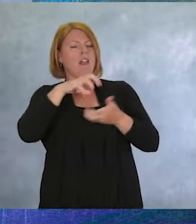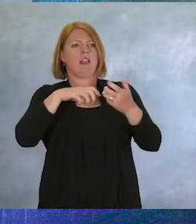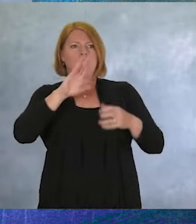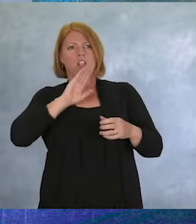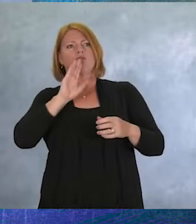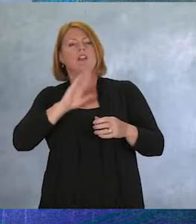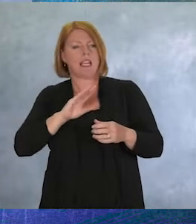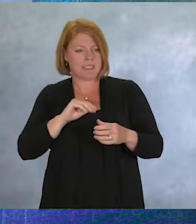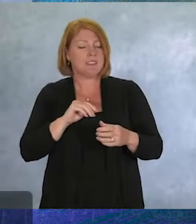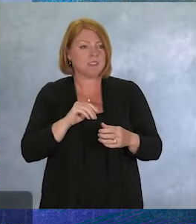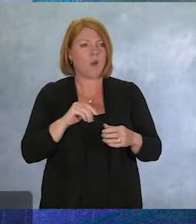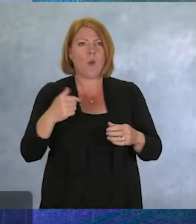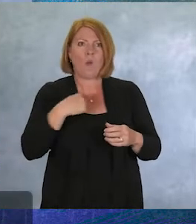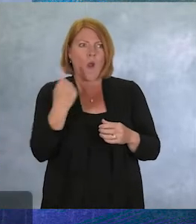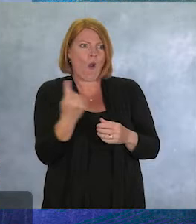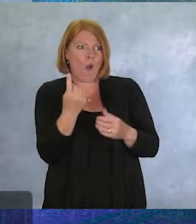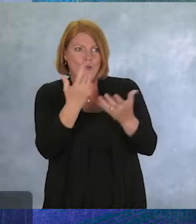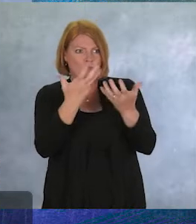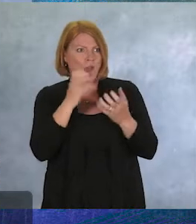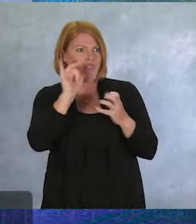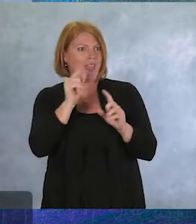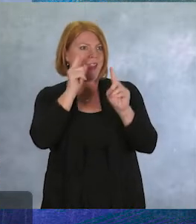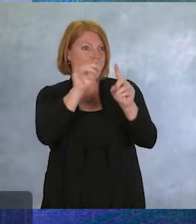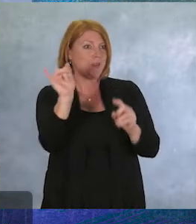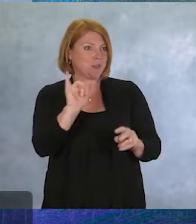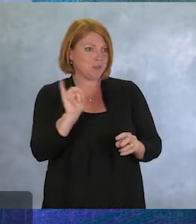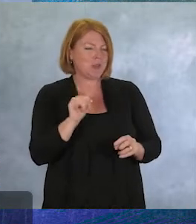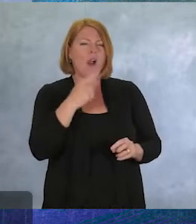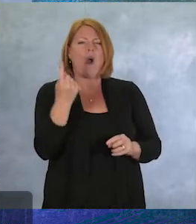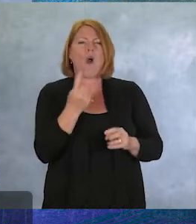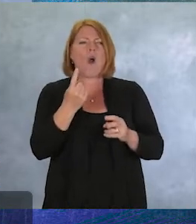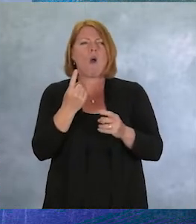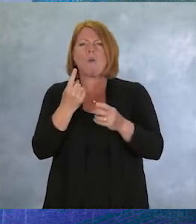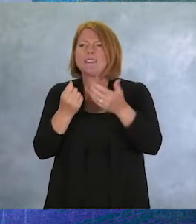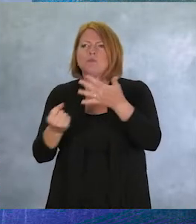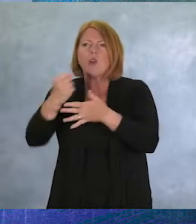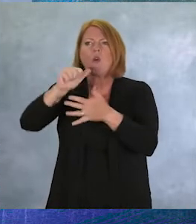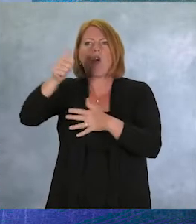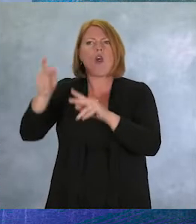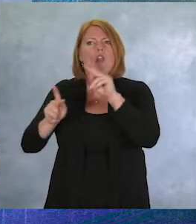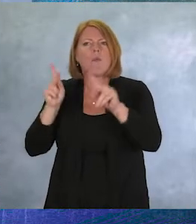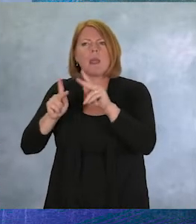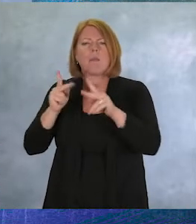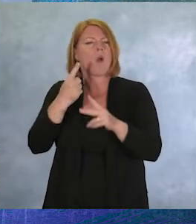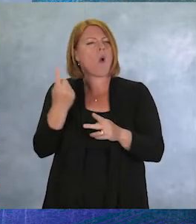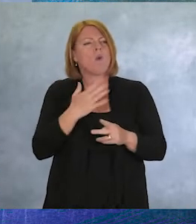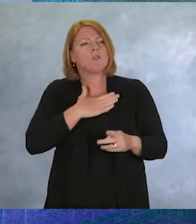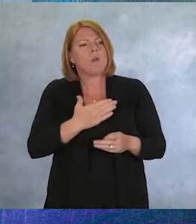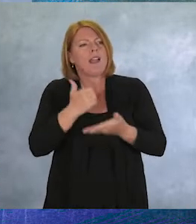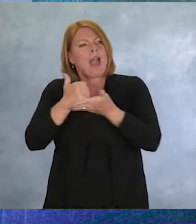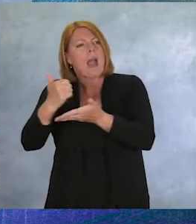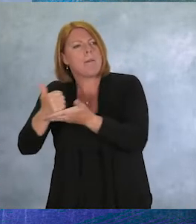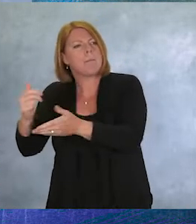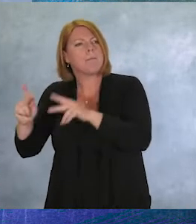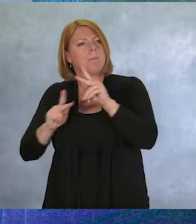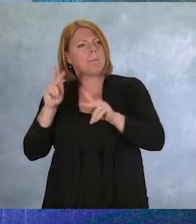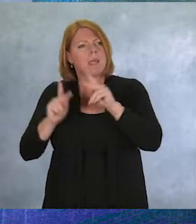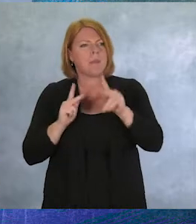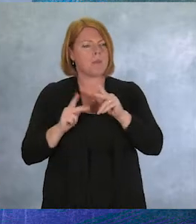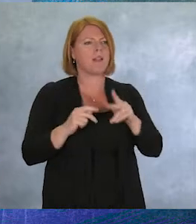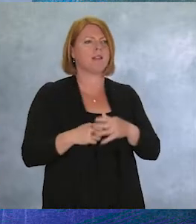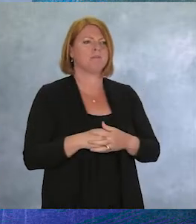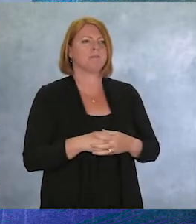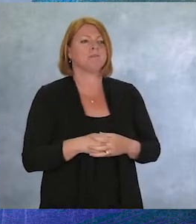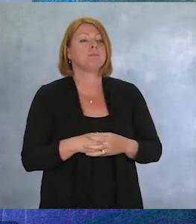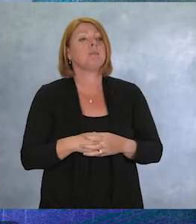that, right? He puts others first, is willing to work with anyone, and is a great help to those in need. During his time at